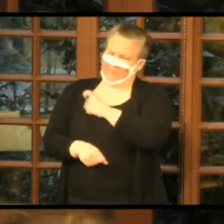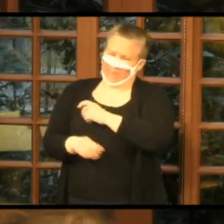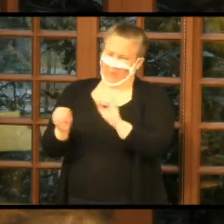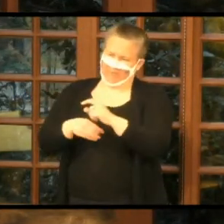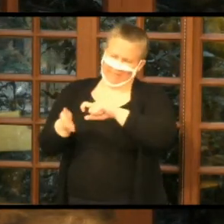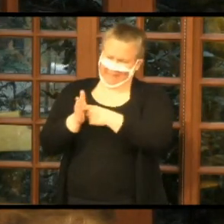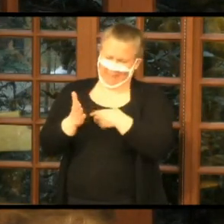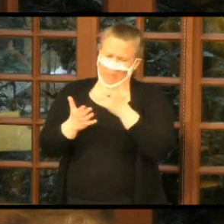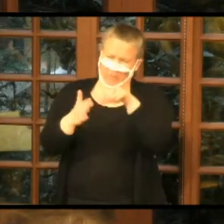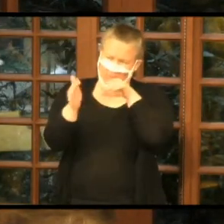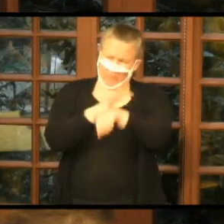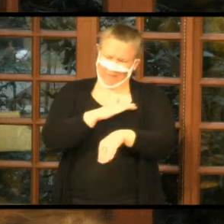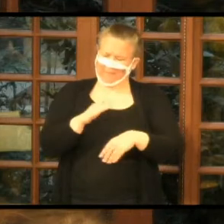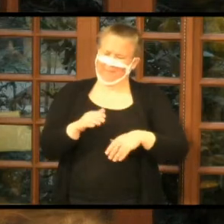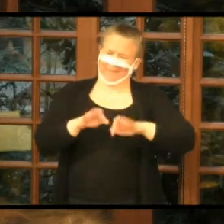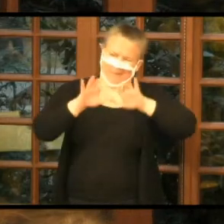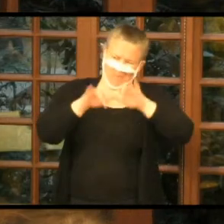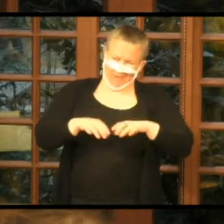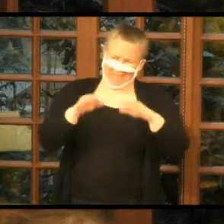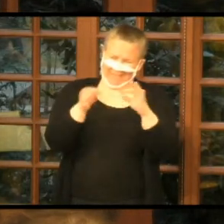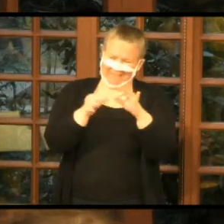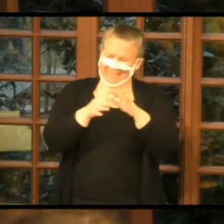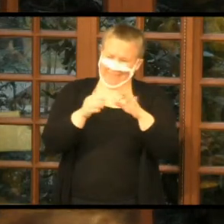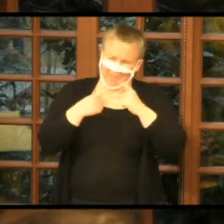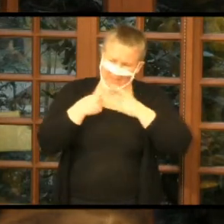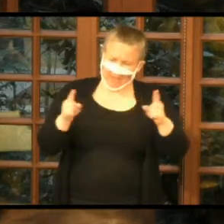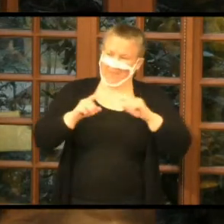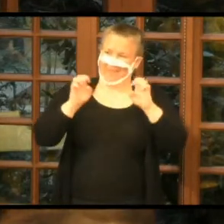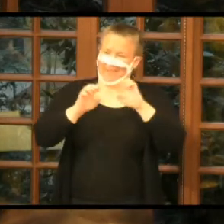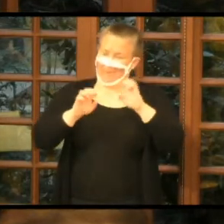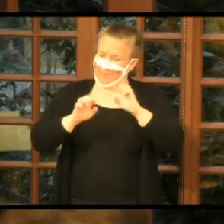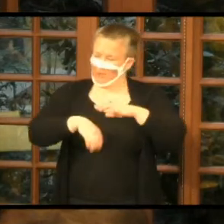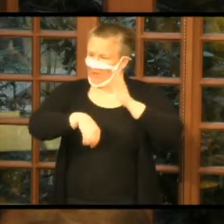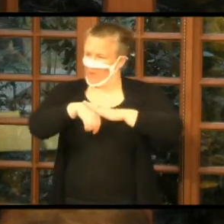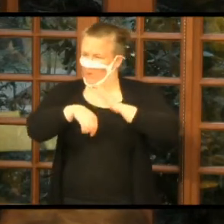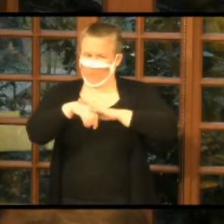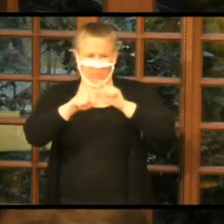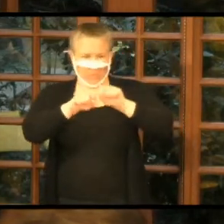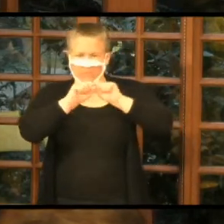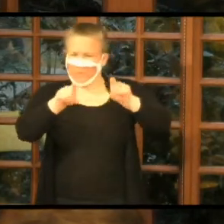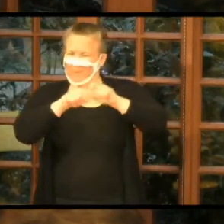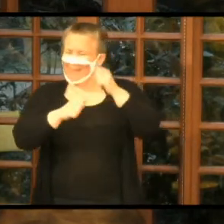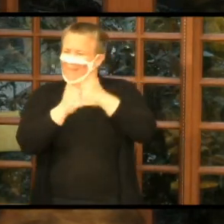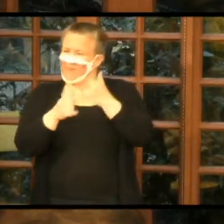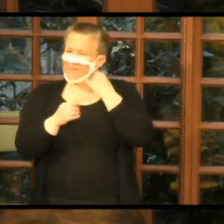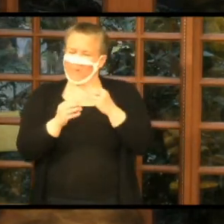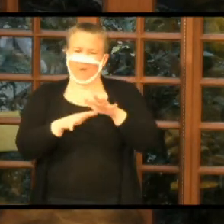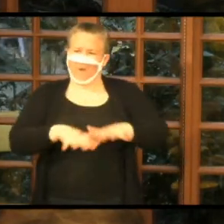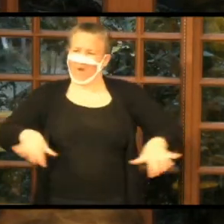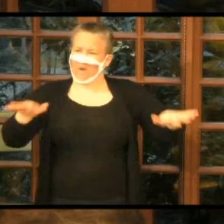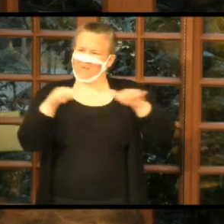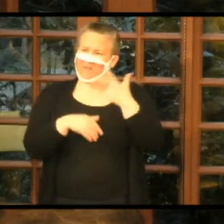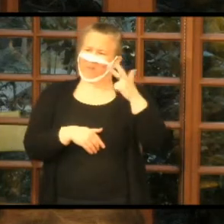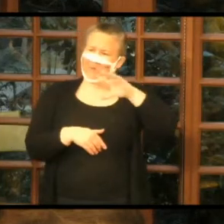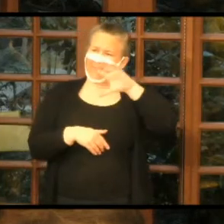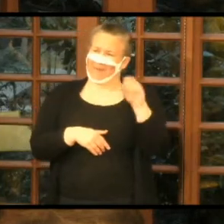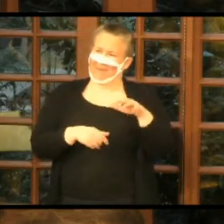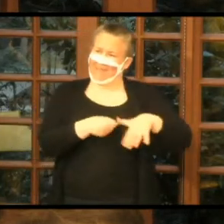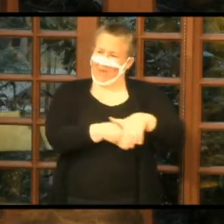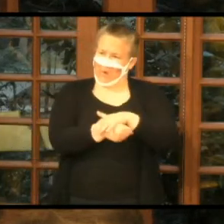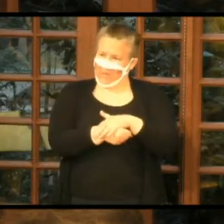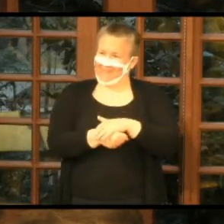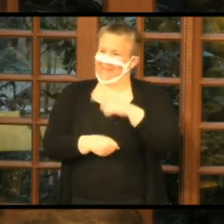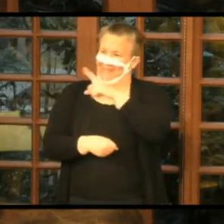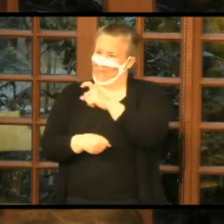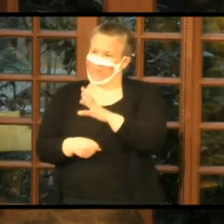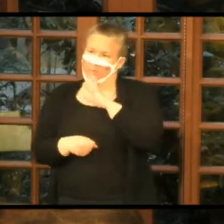go inside and write a statement. An emergency alert will be blasted out to every mobile phone in the Tri-County, and February will have to speak to